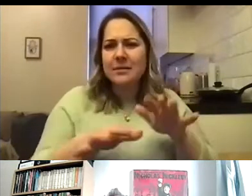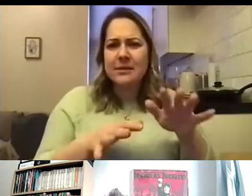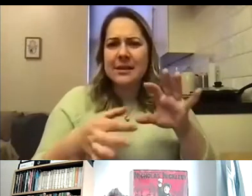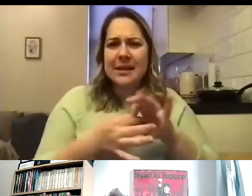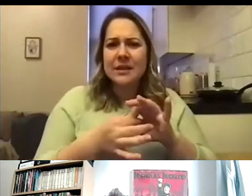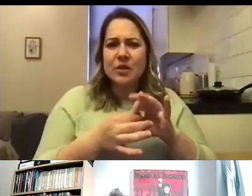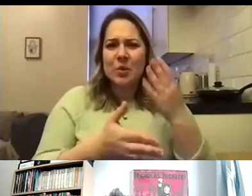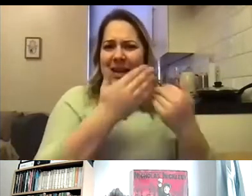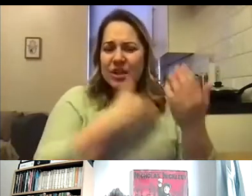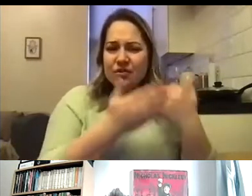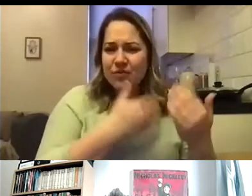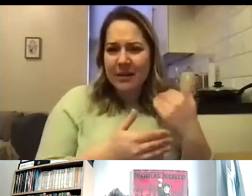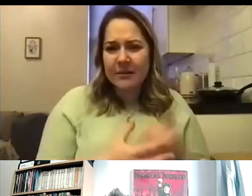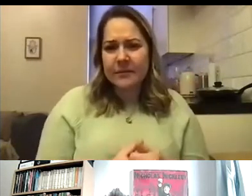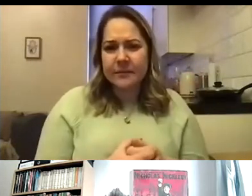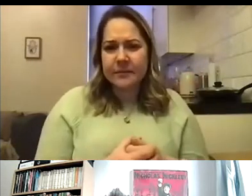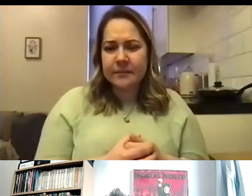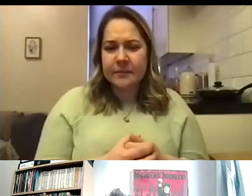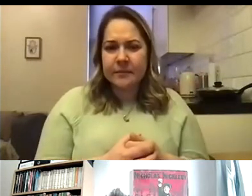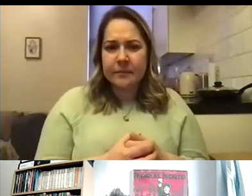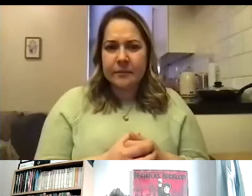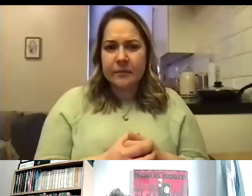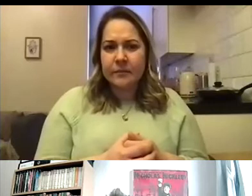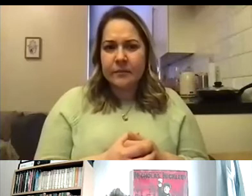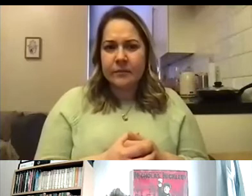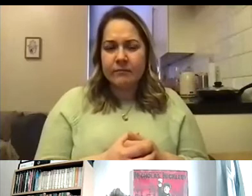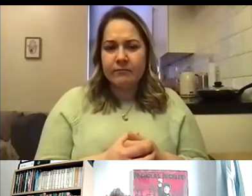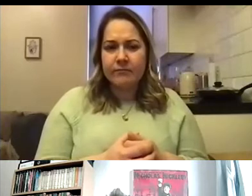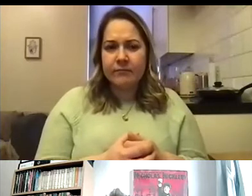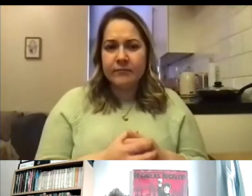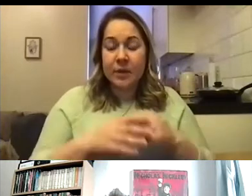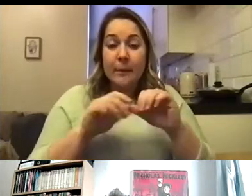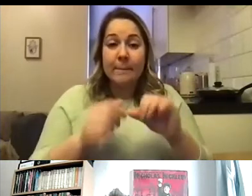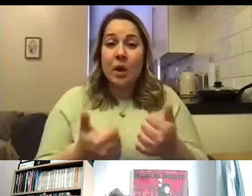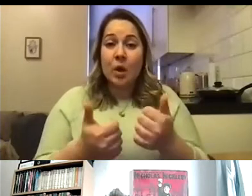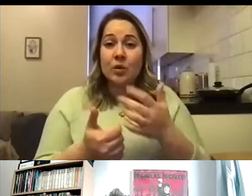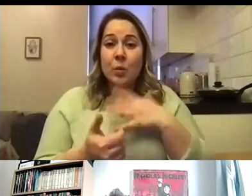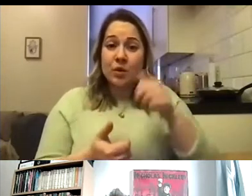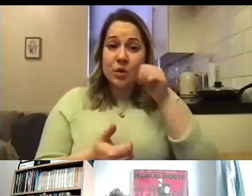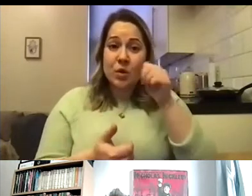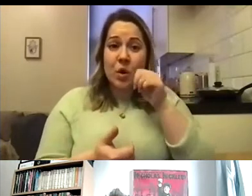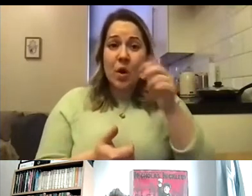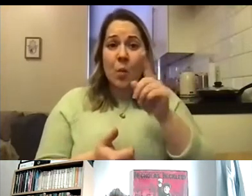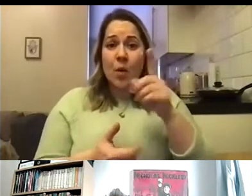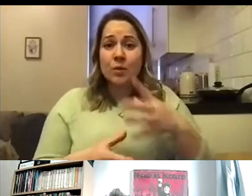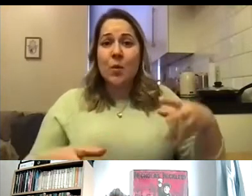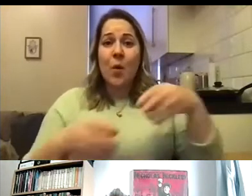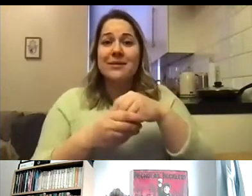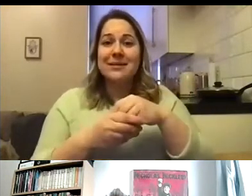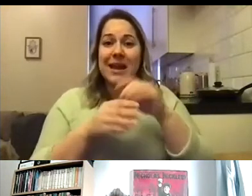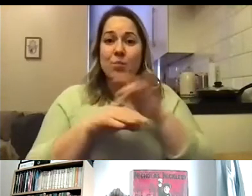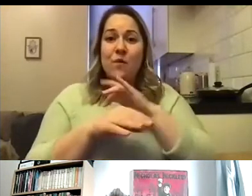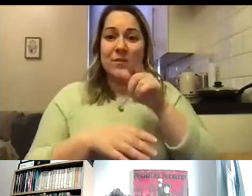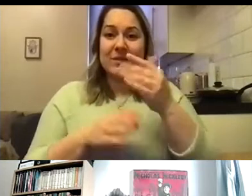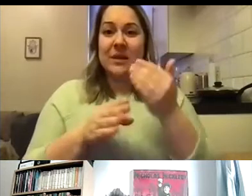don't know who wants to jump in first, but it would be great to hear a bit about the content and the form of your work for this